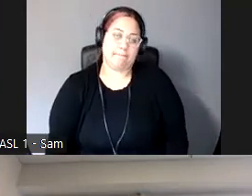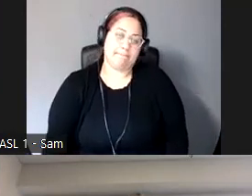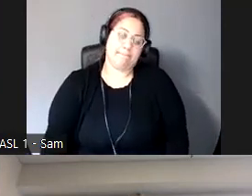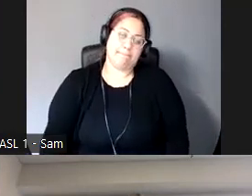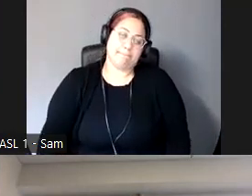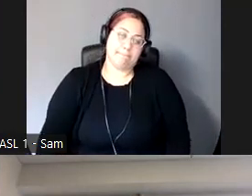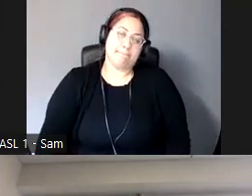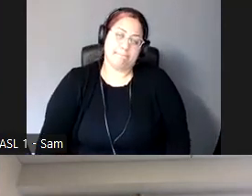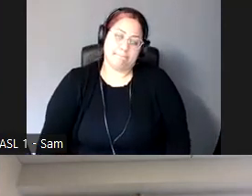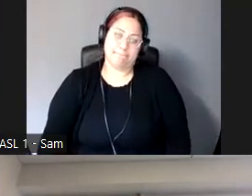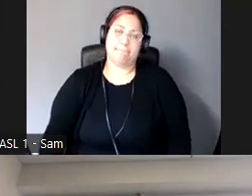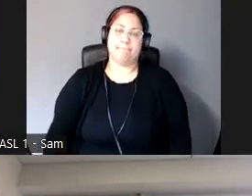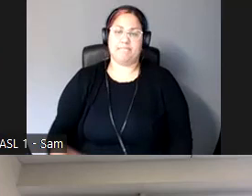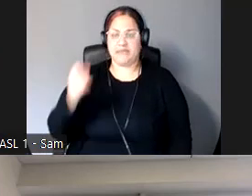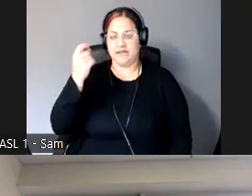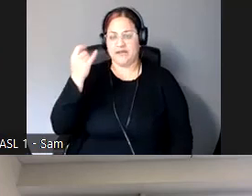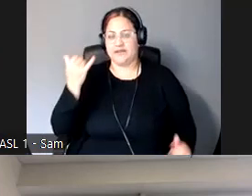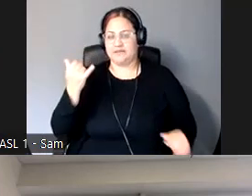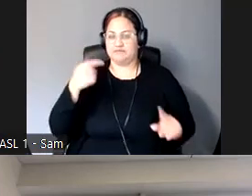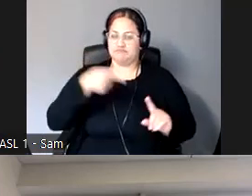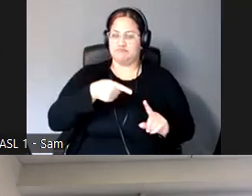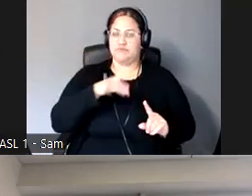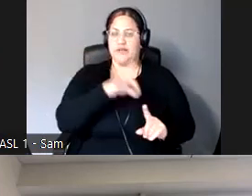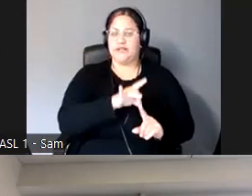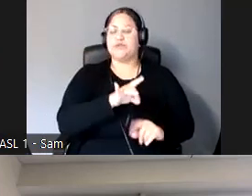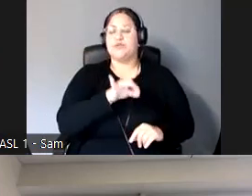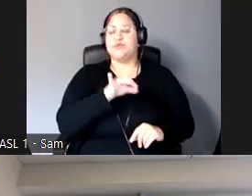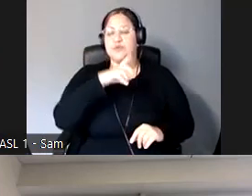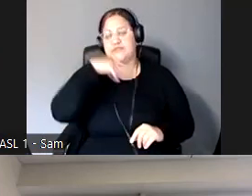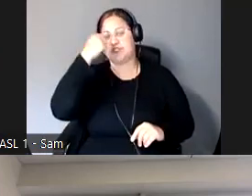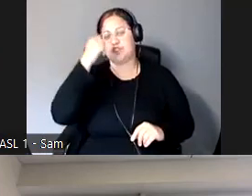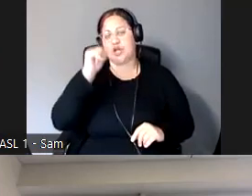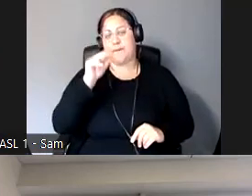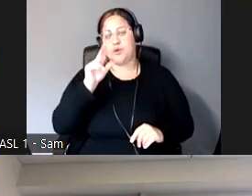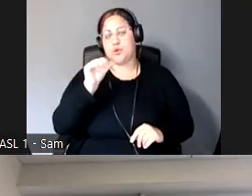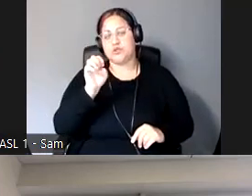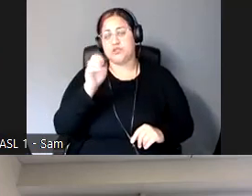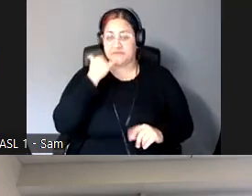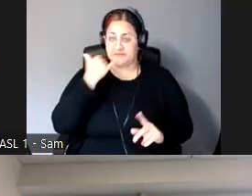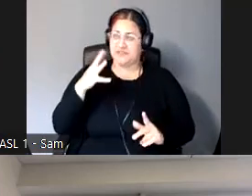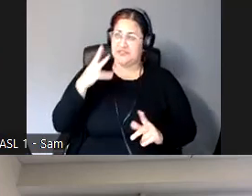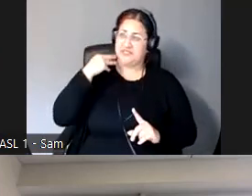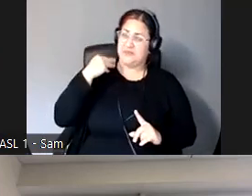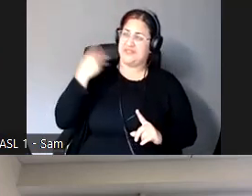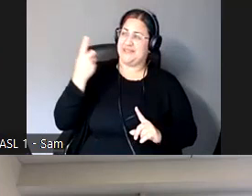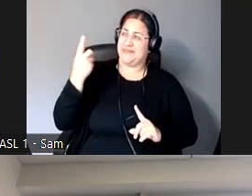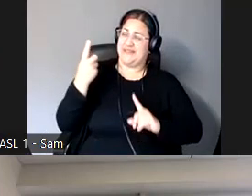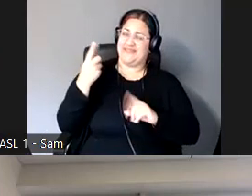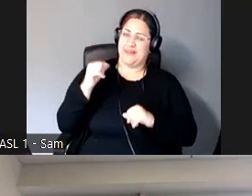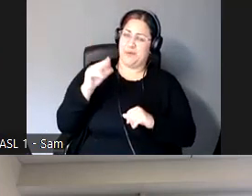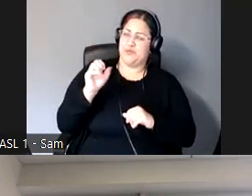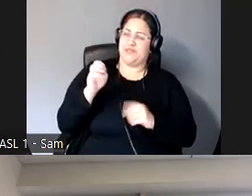you are experiencing any other forms of abuse around, speaking to someone that you trust and that you have a relationship